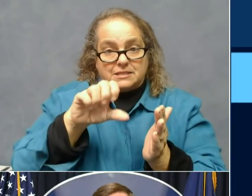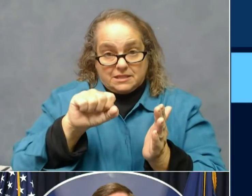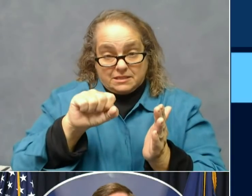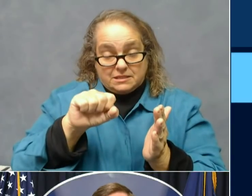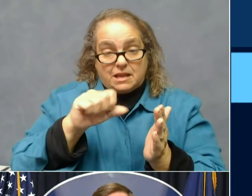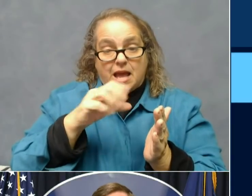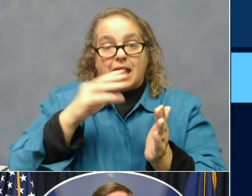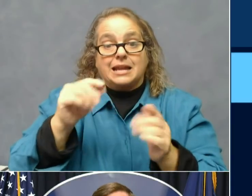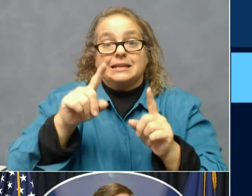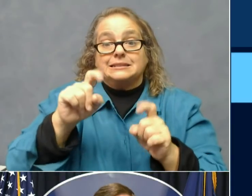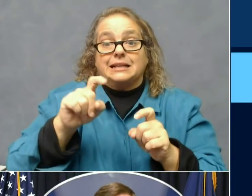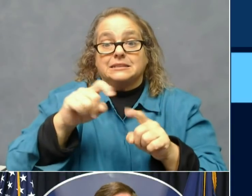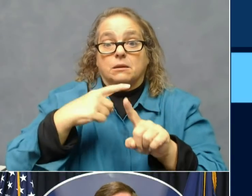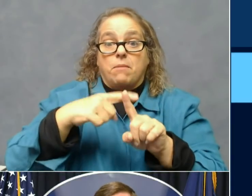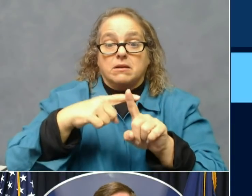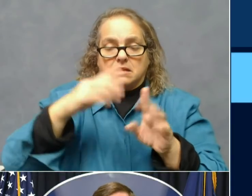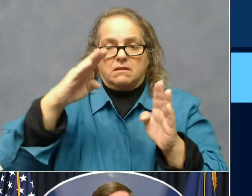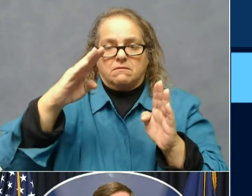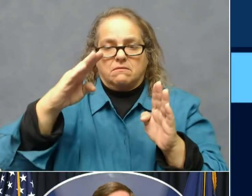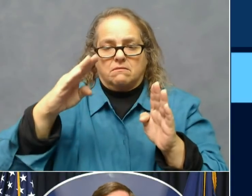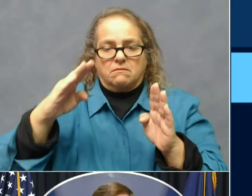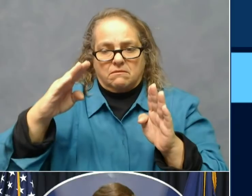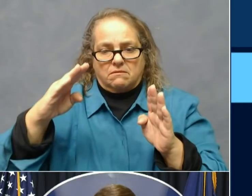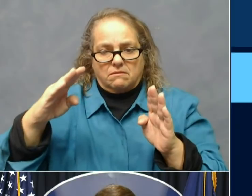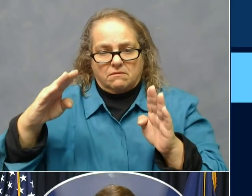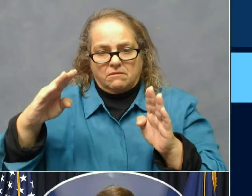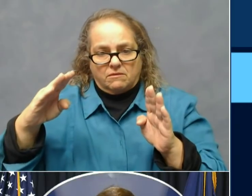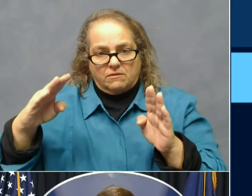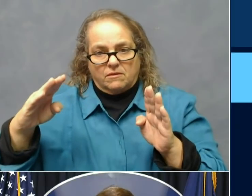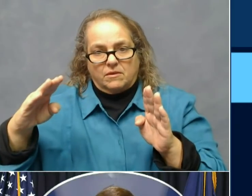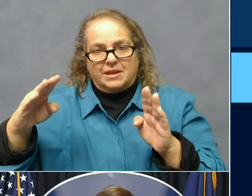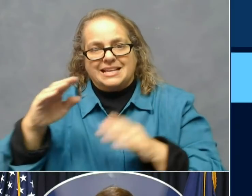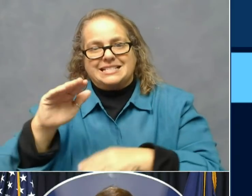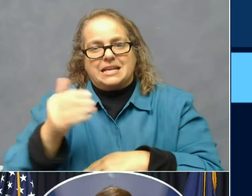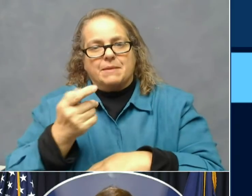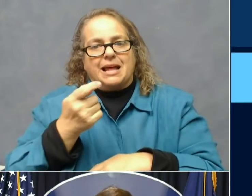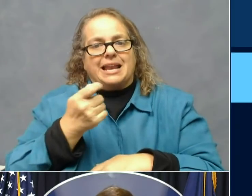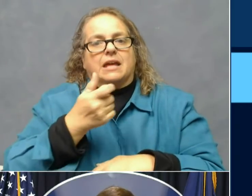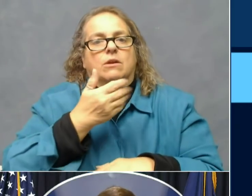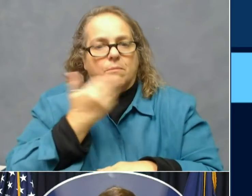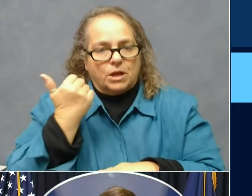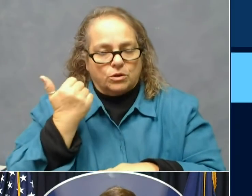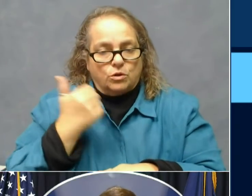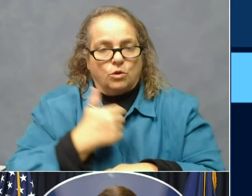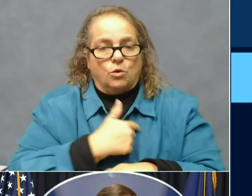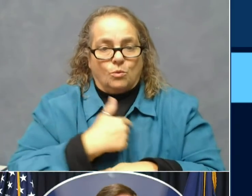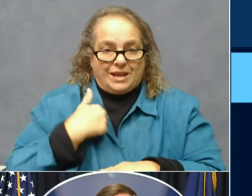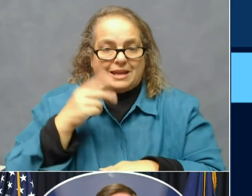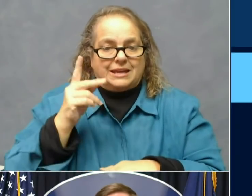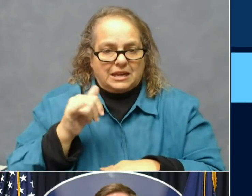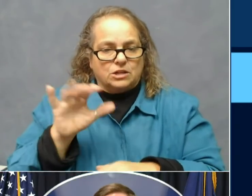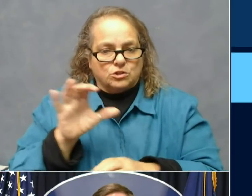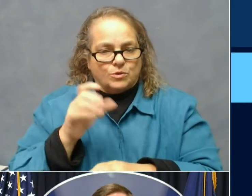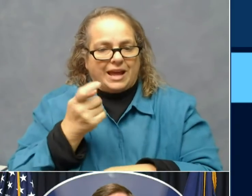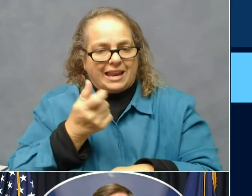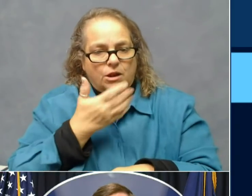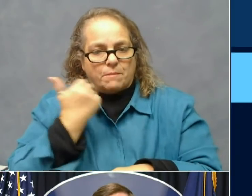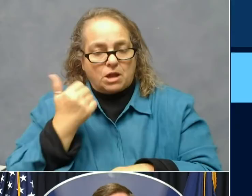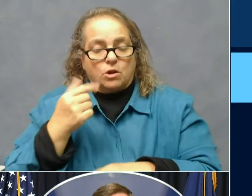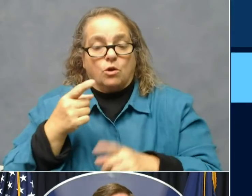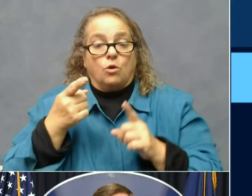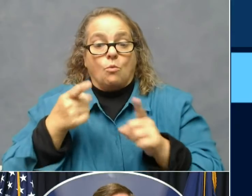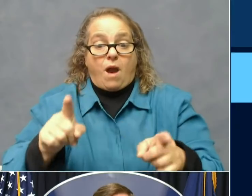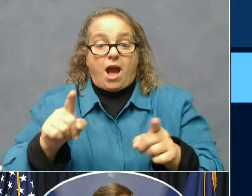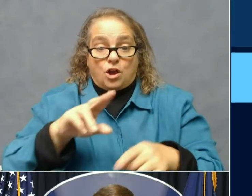are doing better while the rest of the nation is doing worse. Here's what we showed in